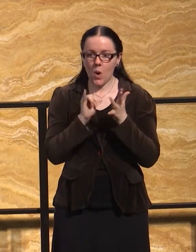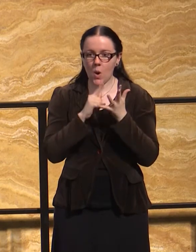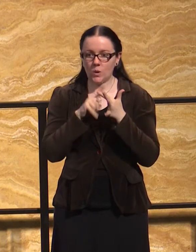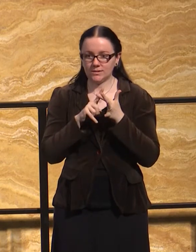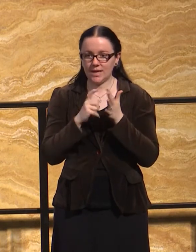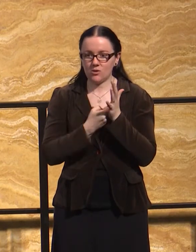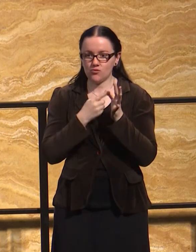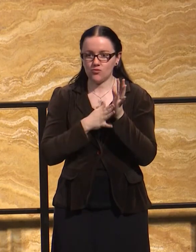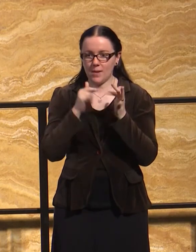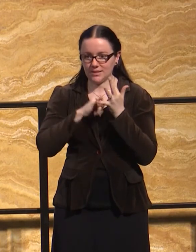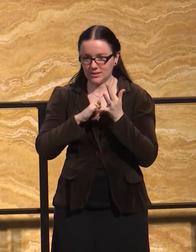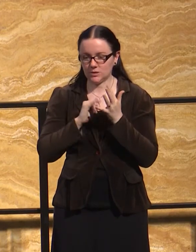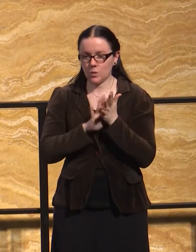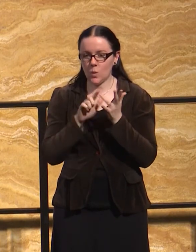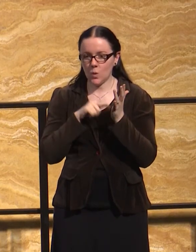welcome.